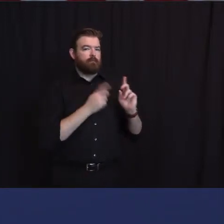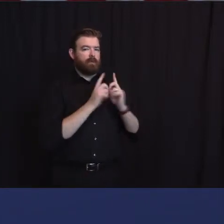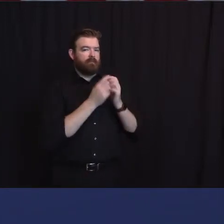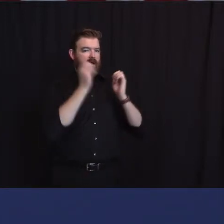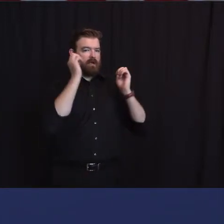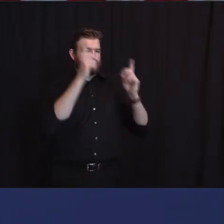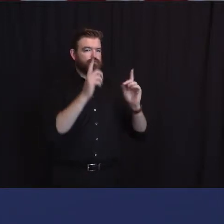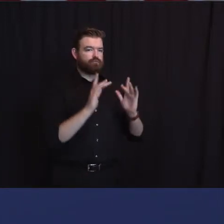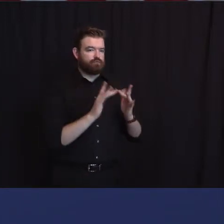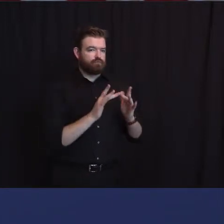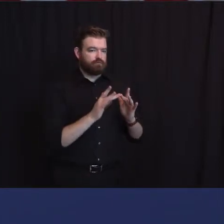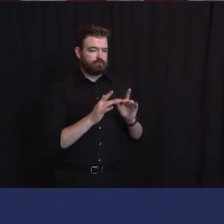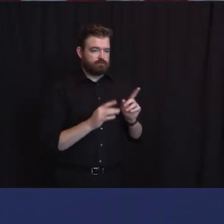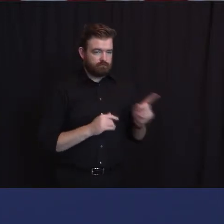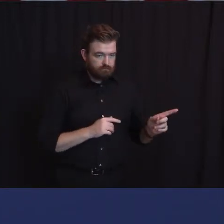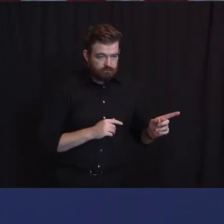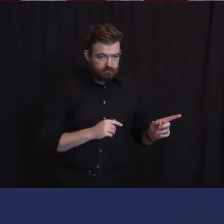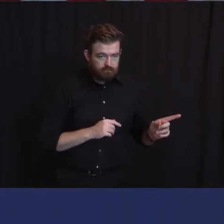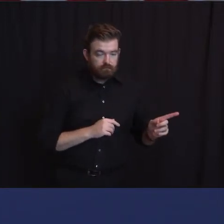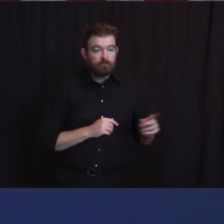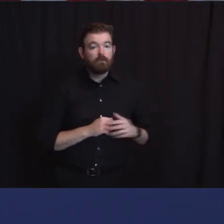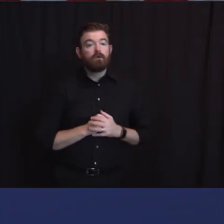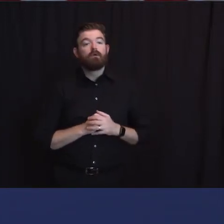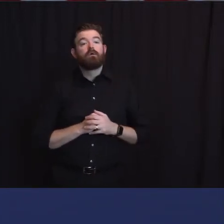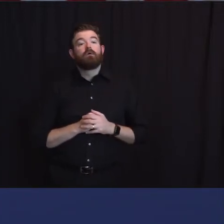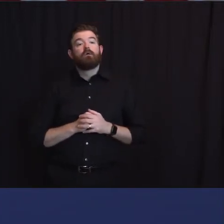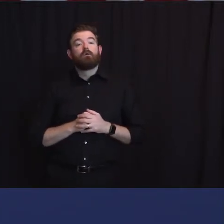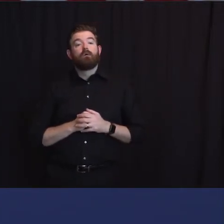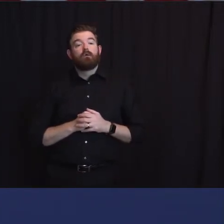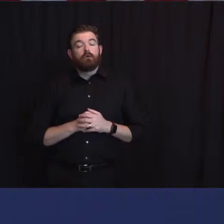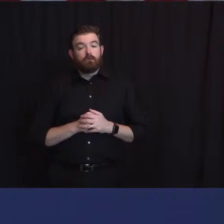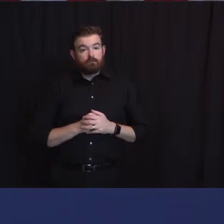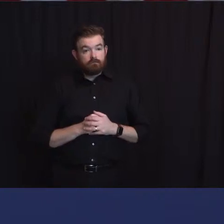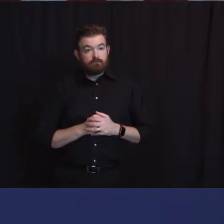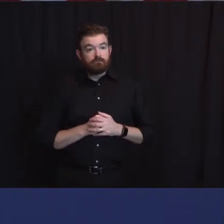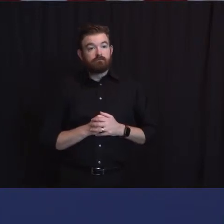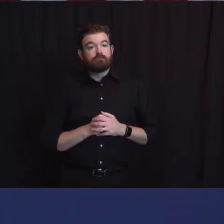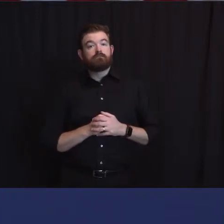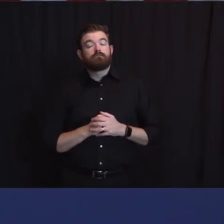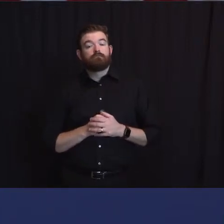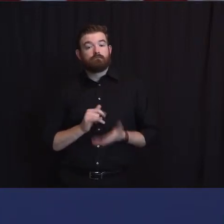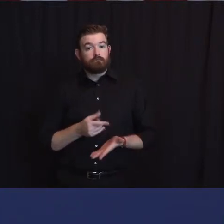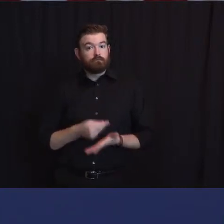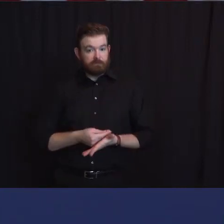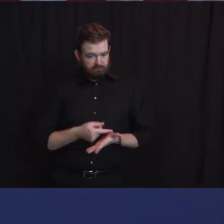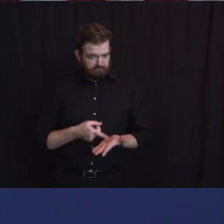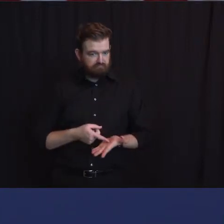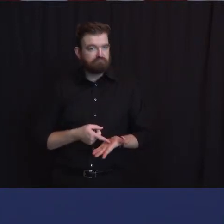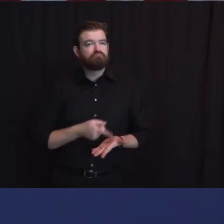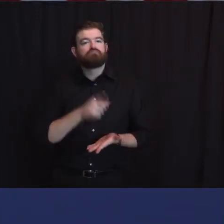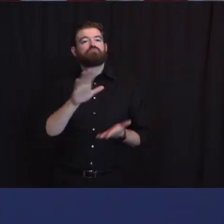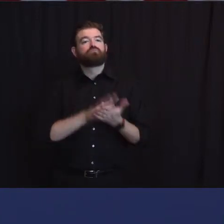available to school districts through September 30th, 2024. These funds represent a